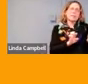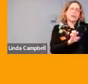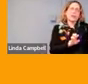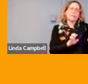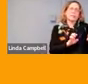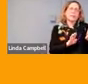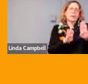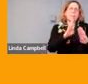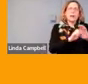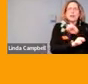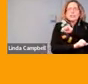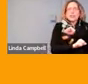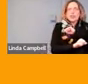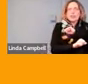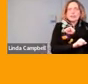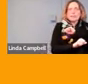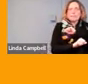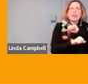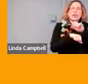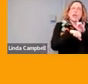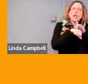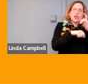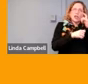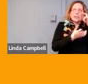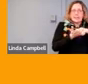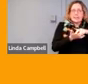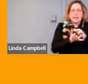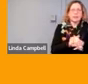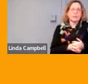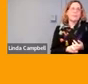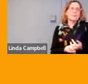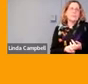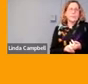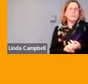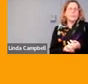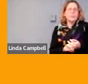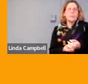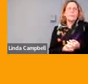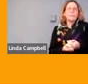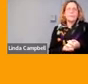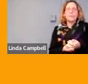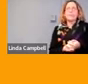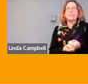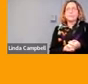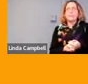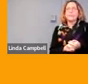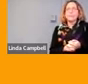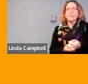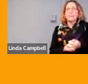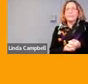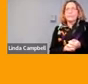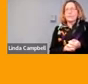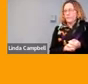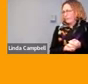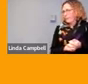Ideally, you'll be investing most of your effort in the biosecurity stage and early detection.